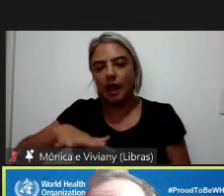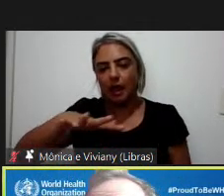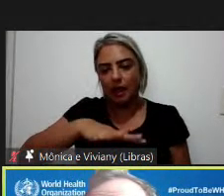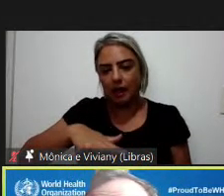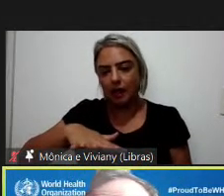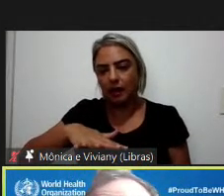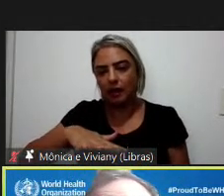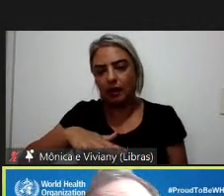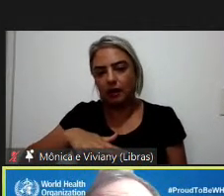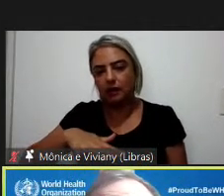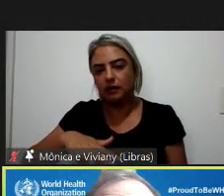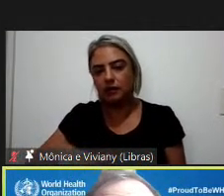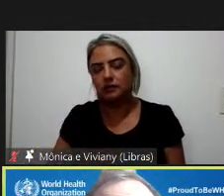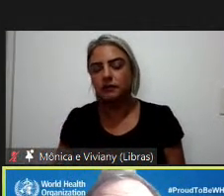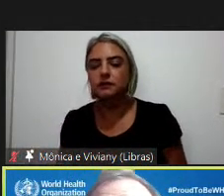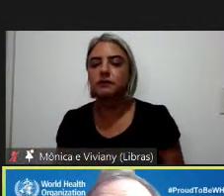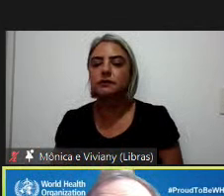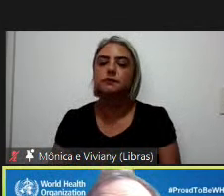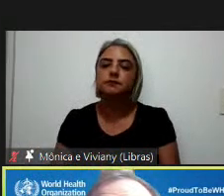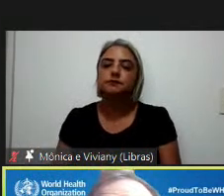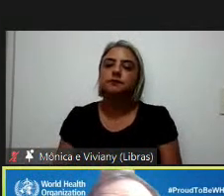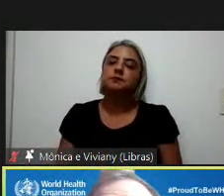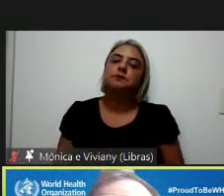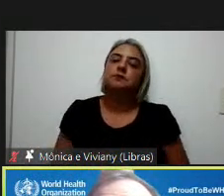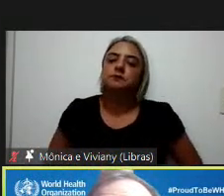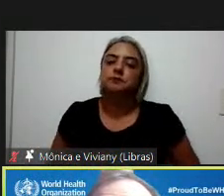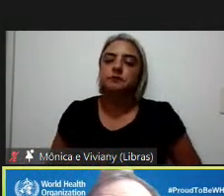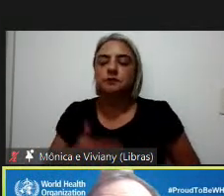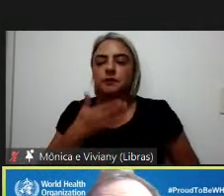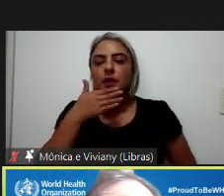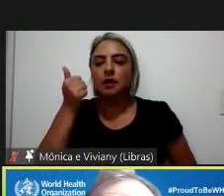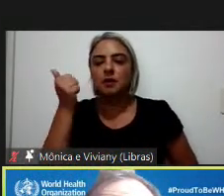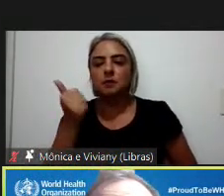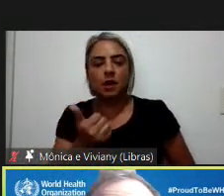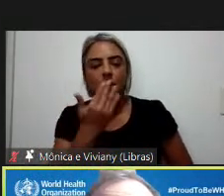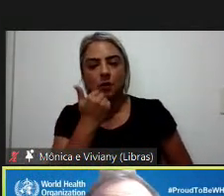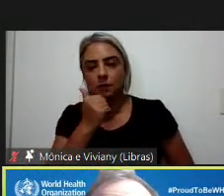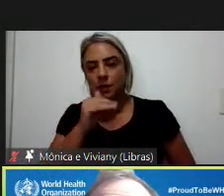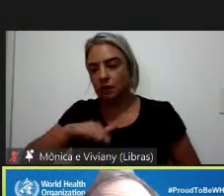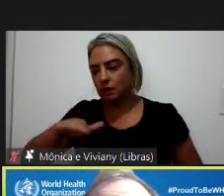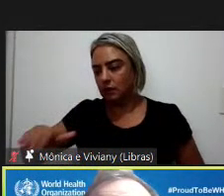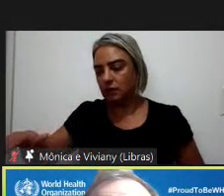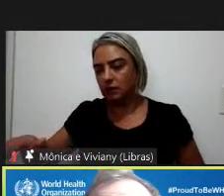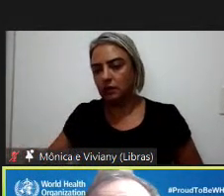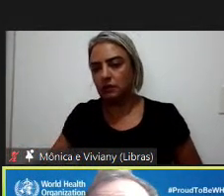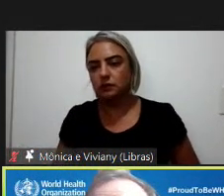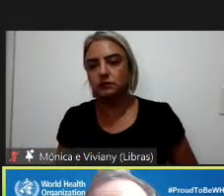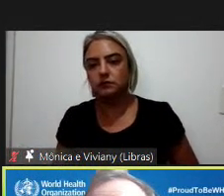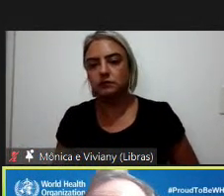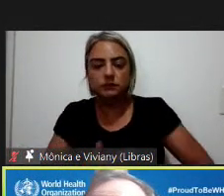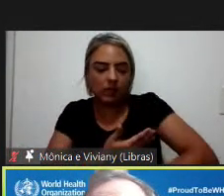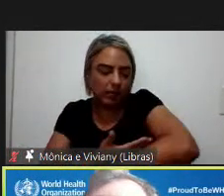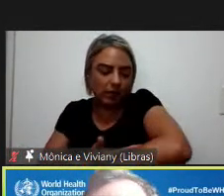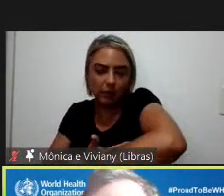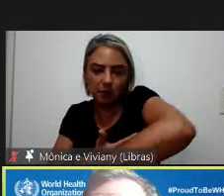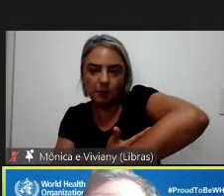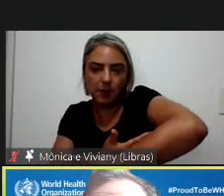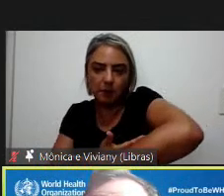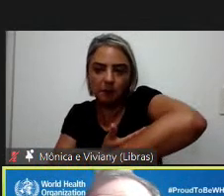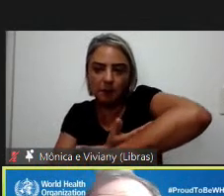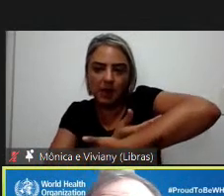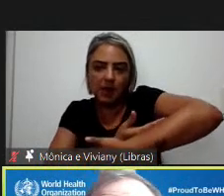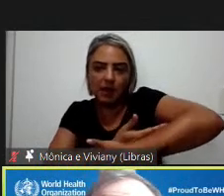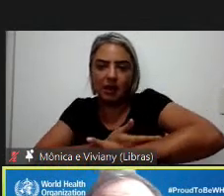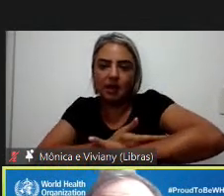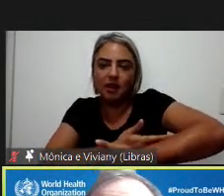optimal and safe feeding of infants and young children, including nutrition and health sector budget,